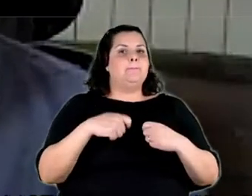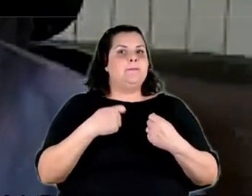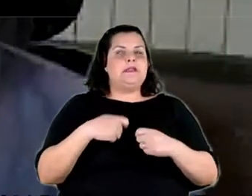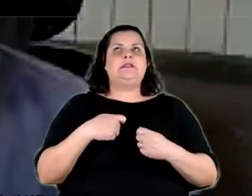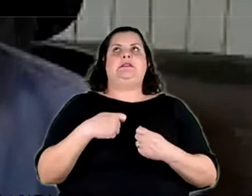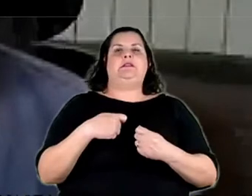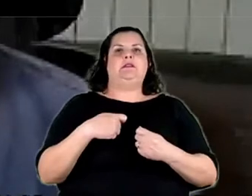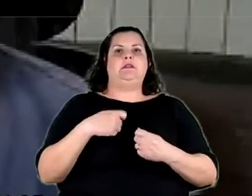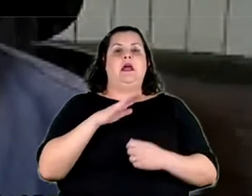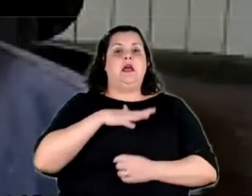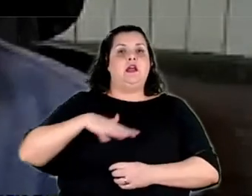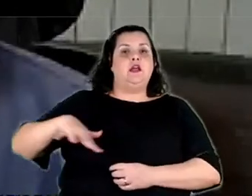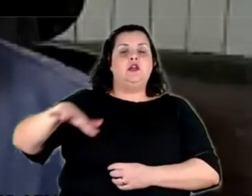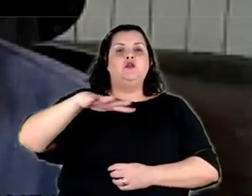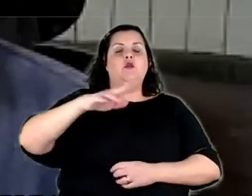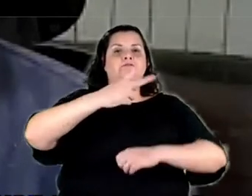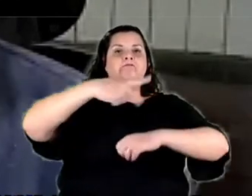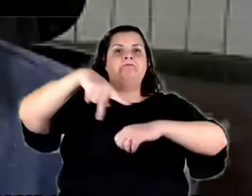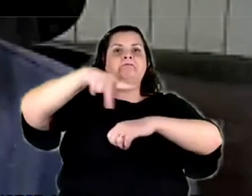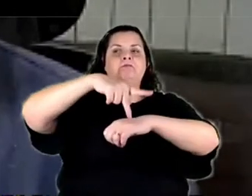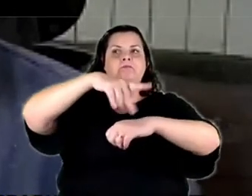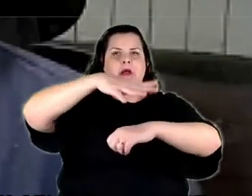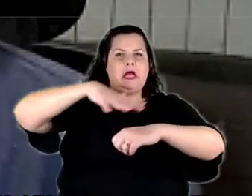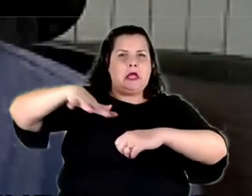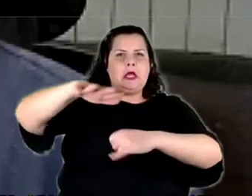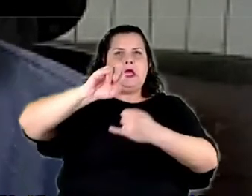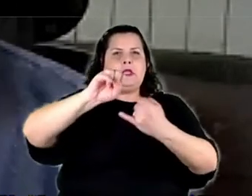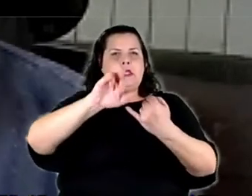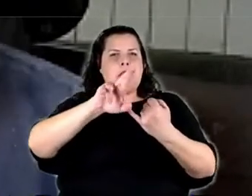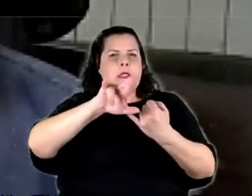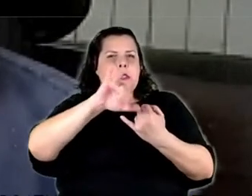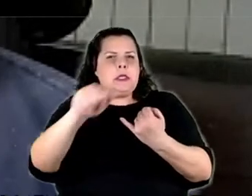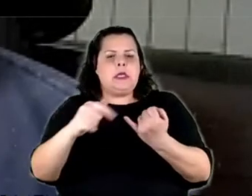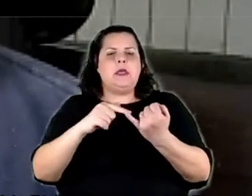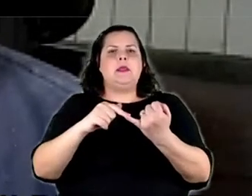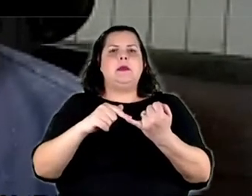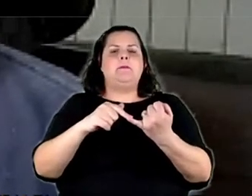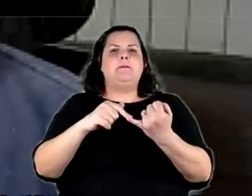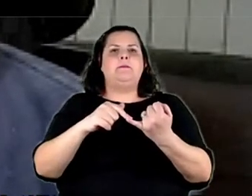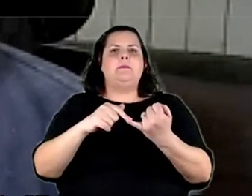no means over. And Israel still has to deal with a great deal